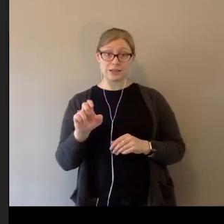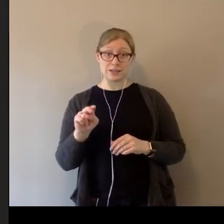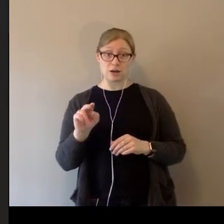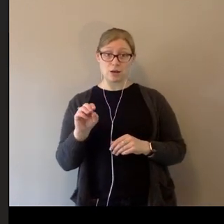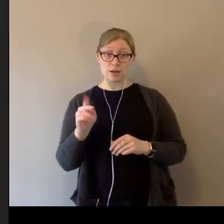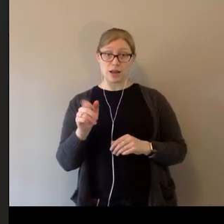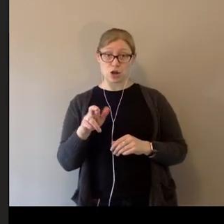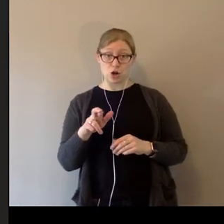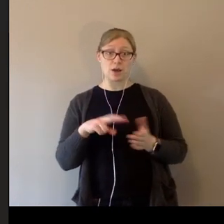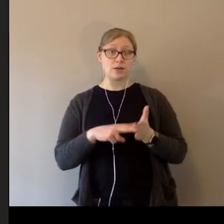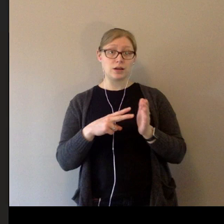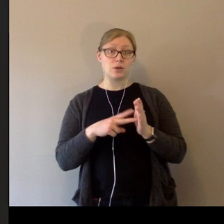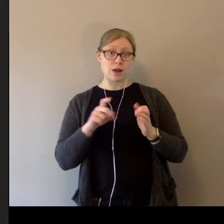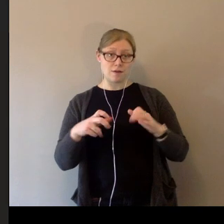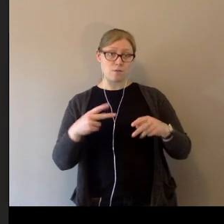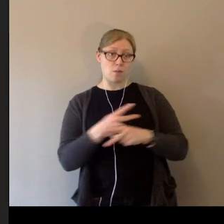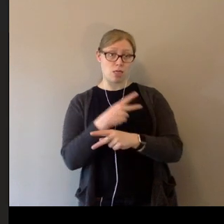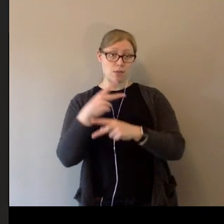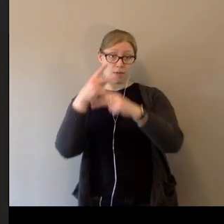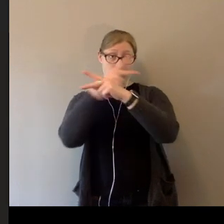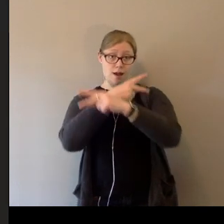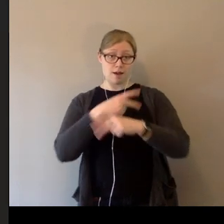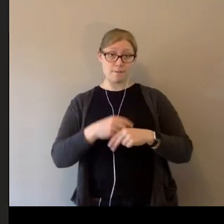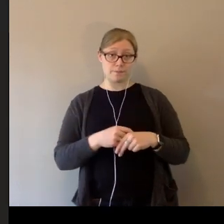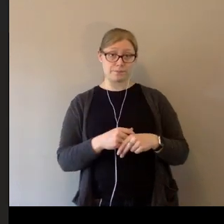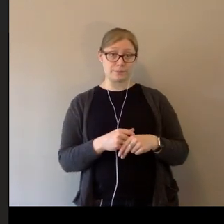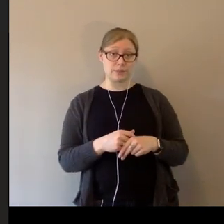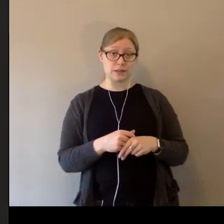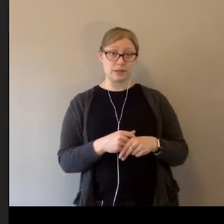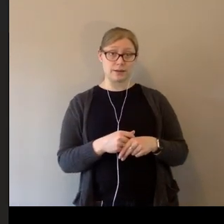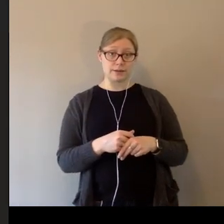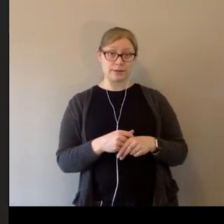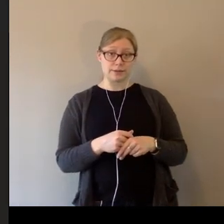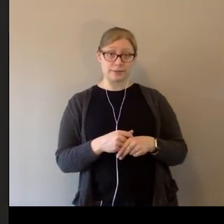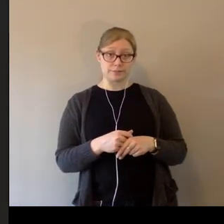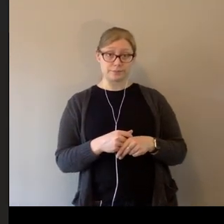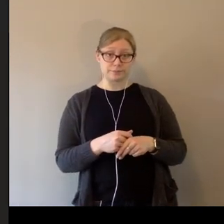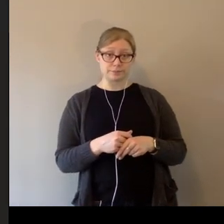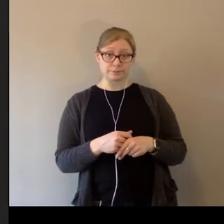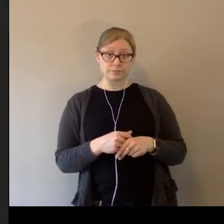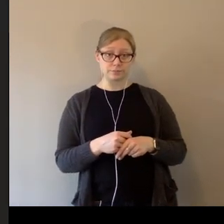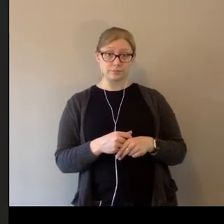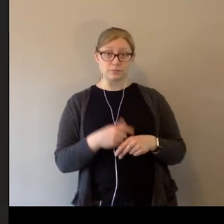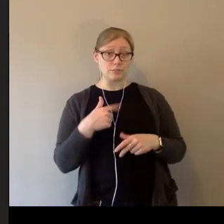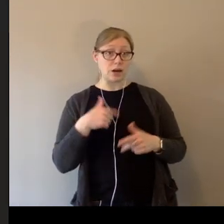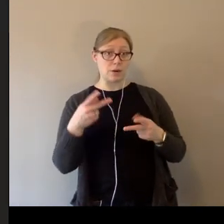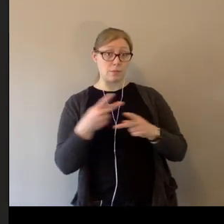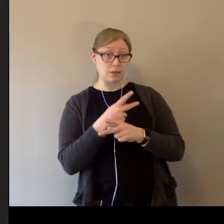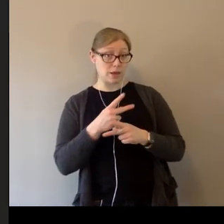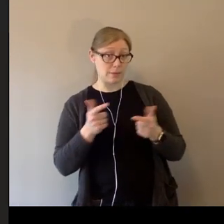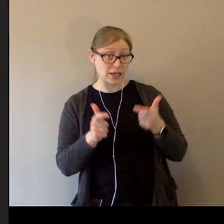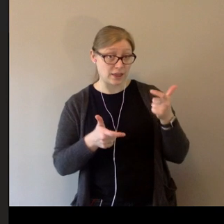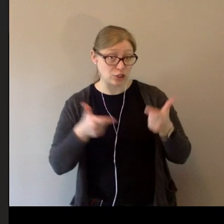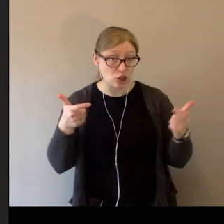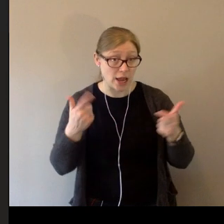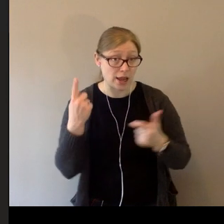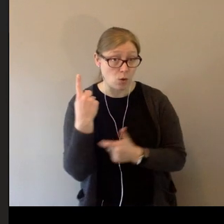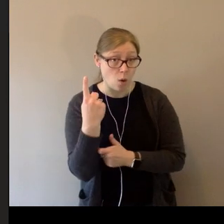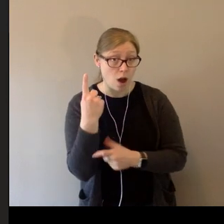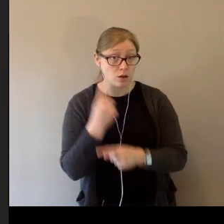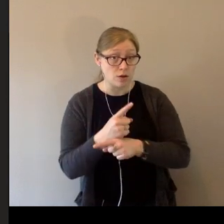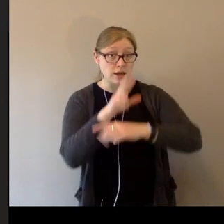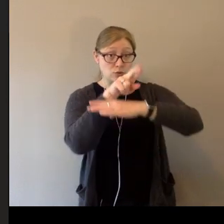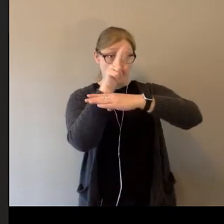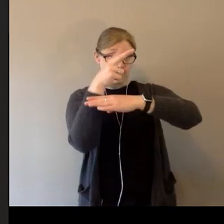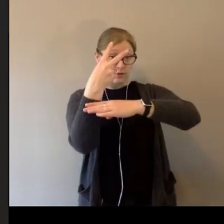here. 10 square root of 2, and I'm going to multiply by giant 1 here. So on top I have 10 times the